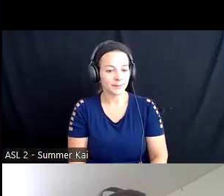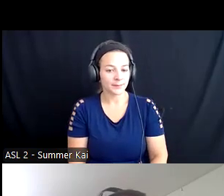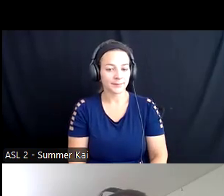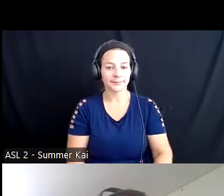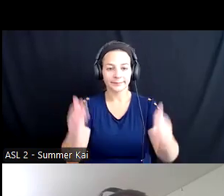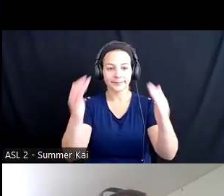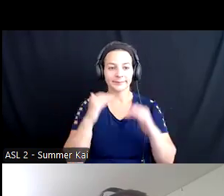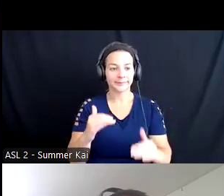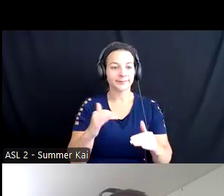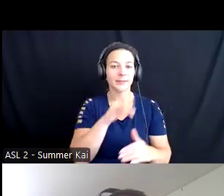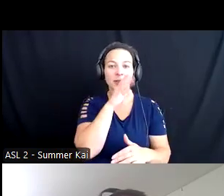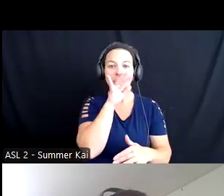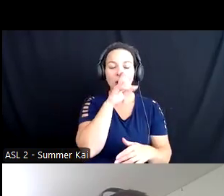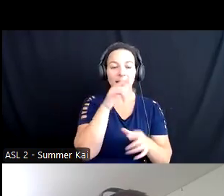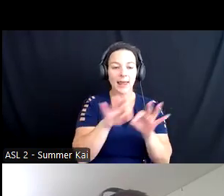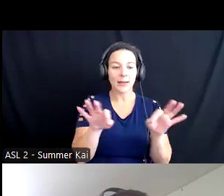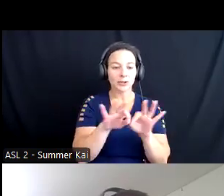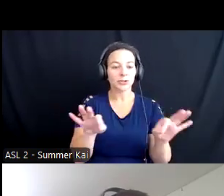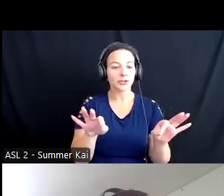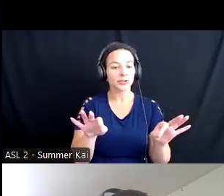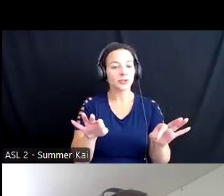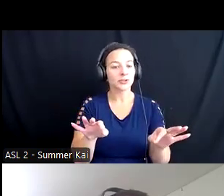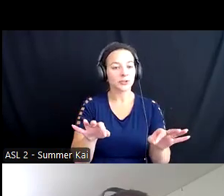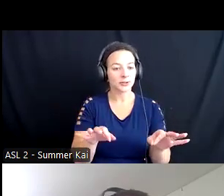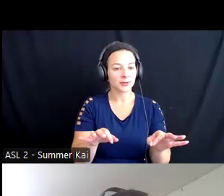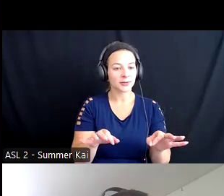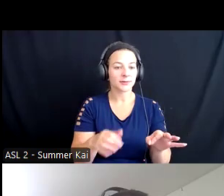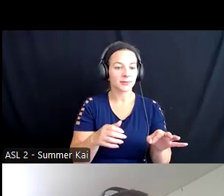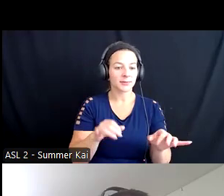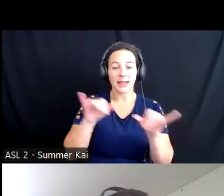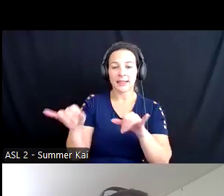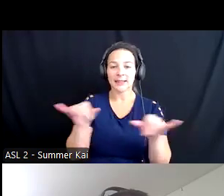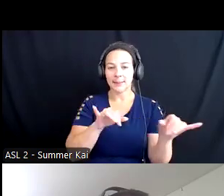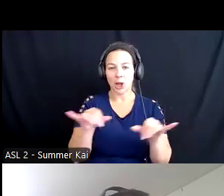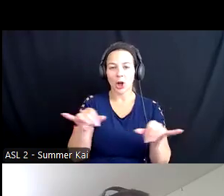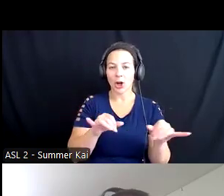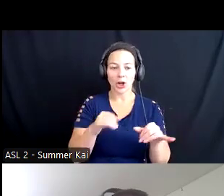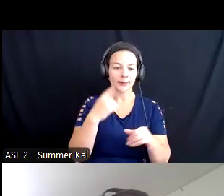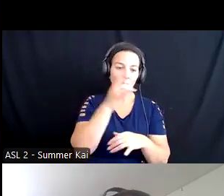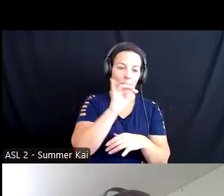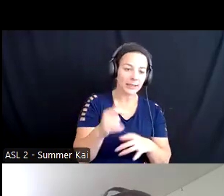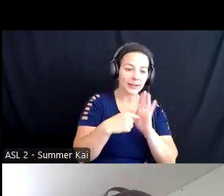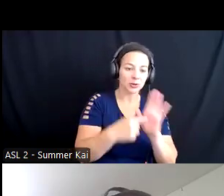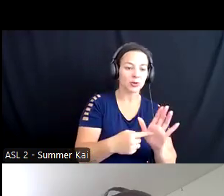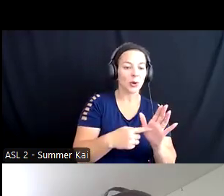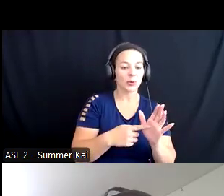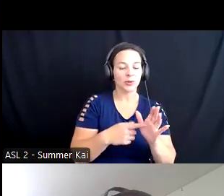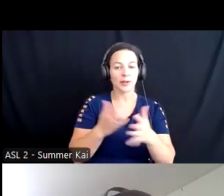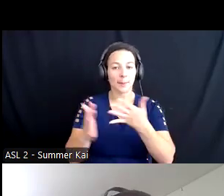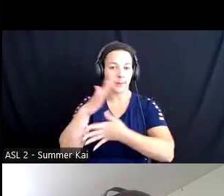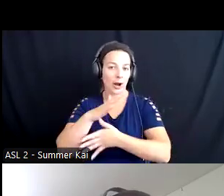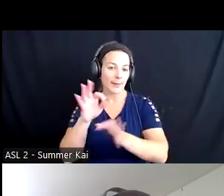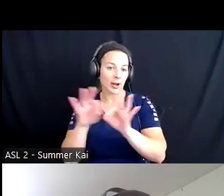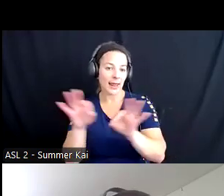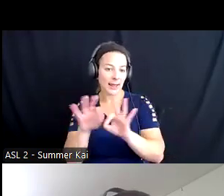Next section is spoken language. It has a very similar distribution showing the proportion of primary language spoken